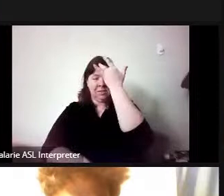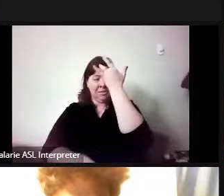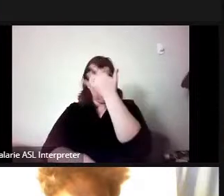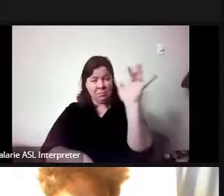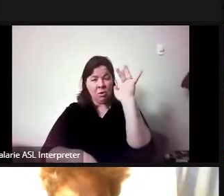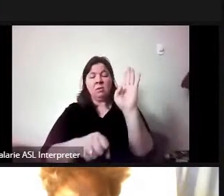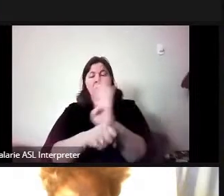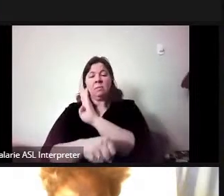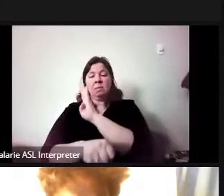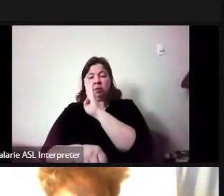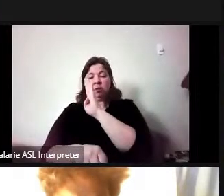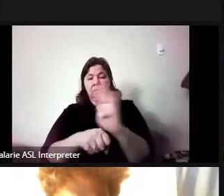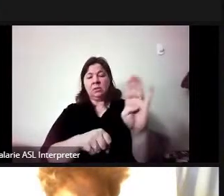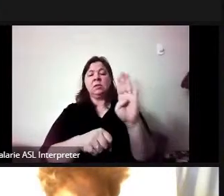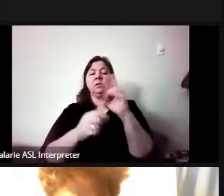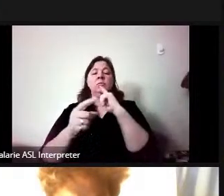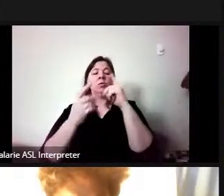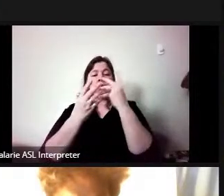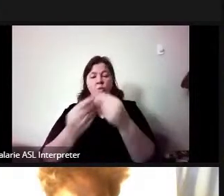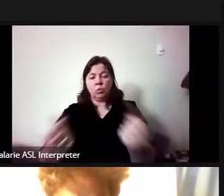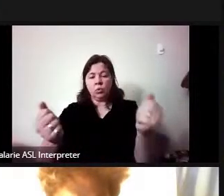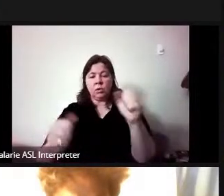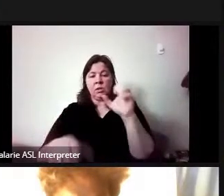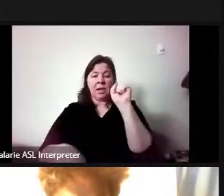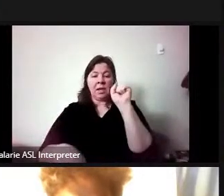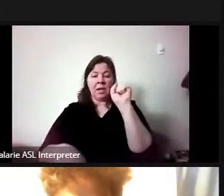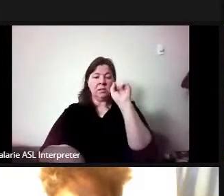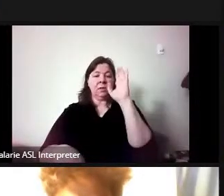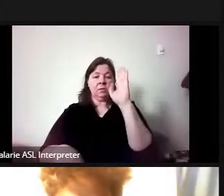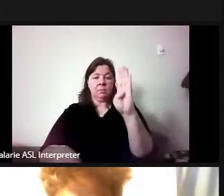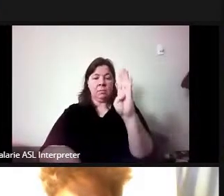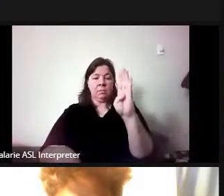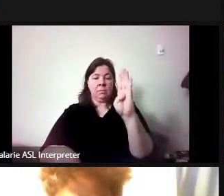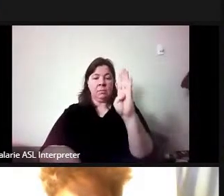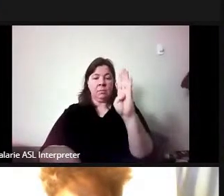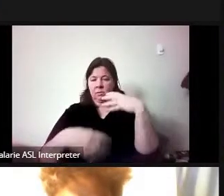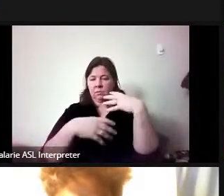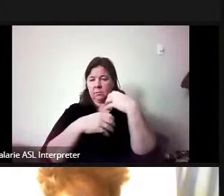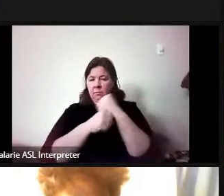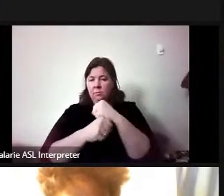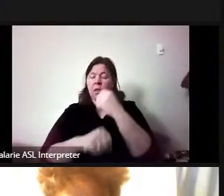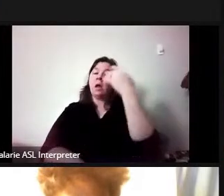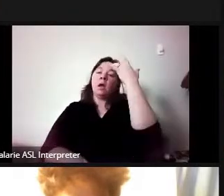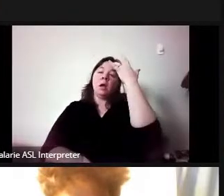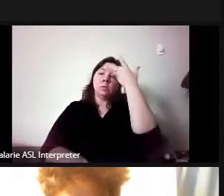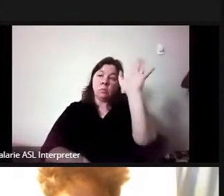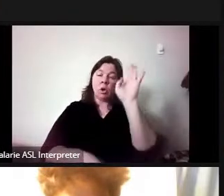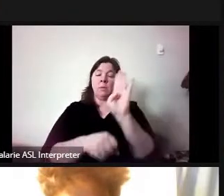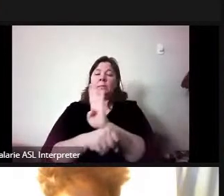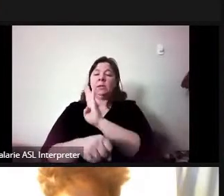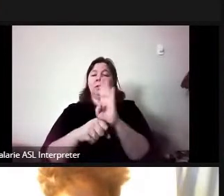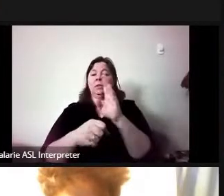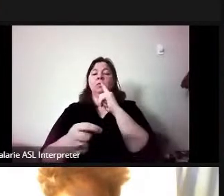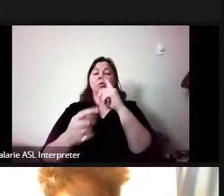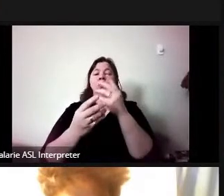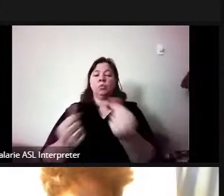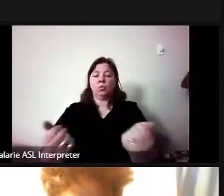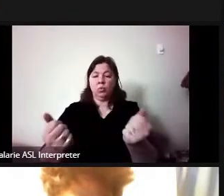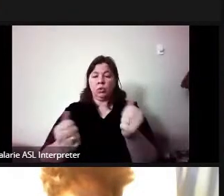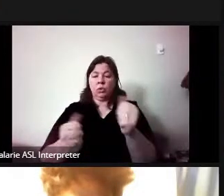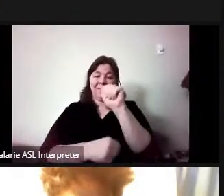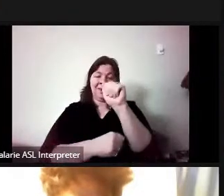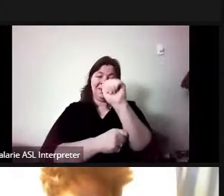solution, SBS. You'll start hearing terms like SBS, which is smart business solution. AI